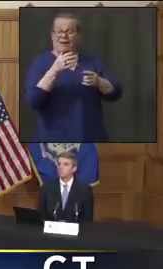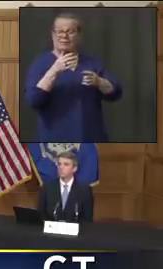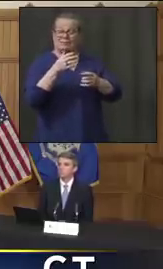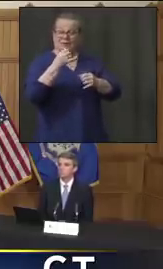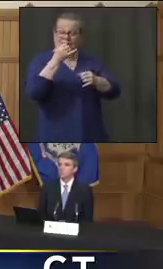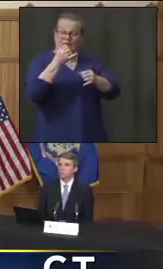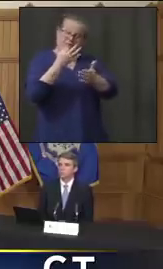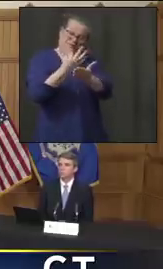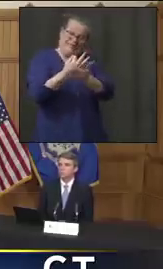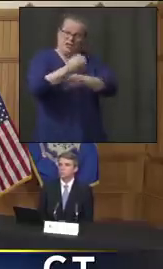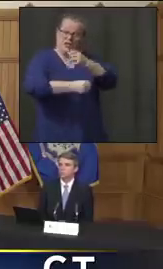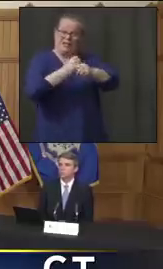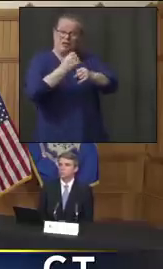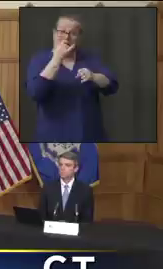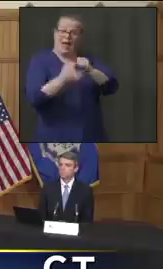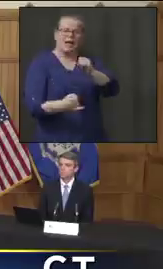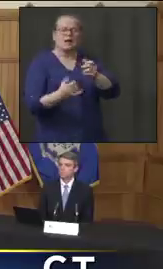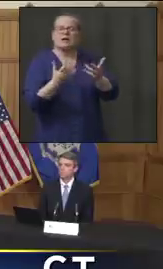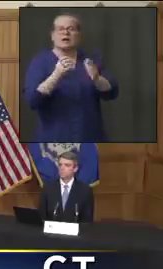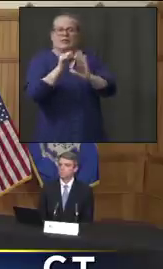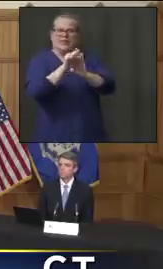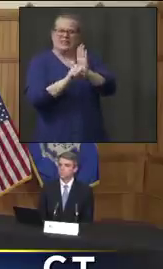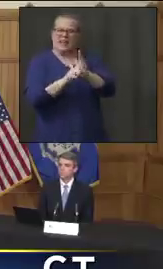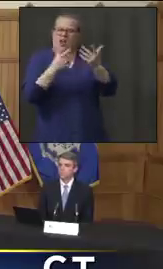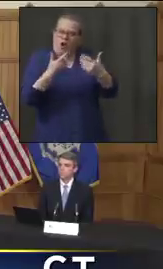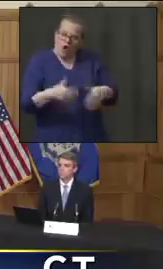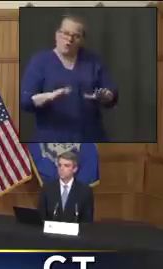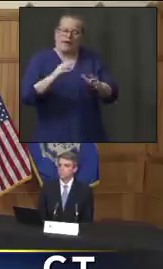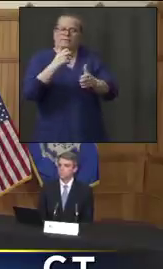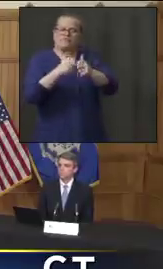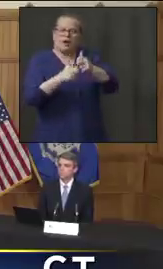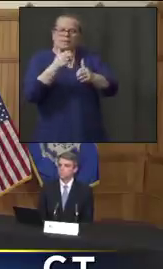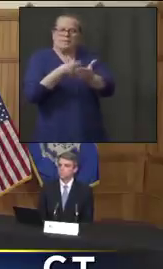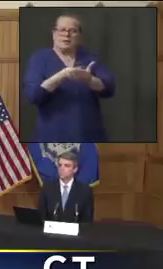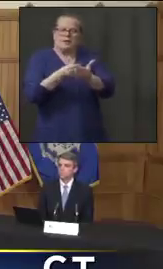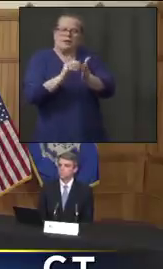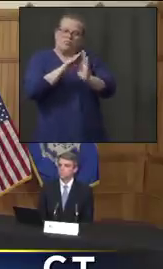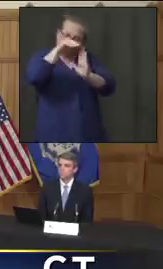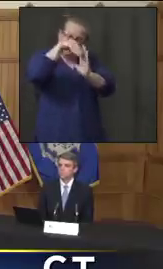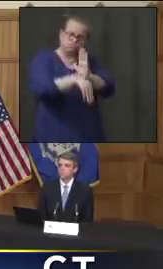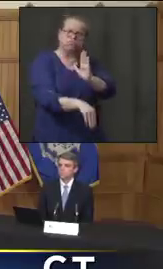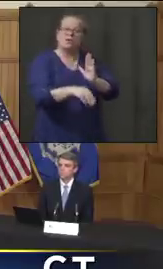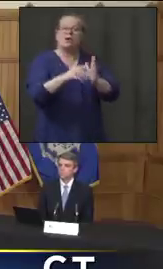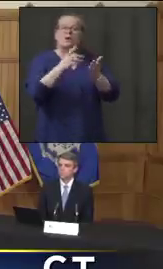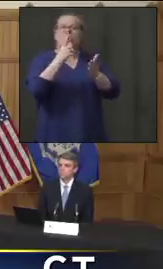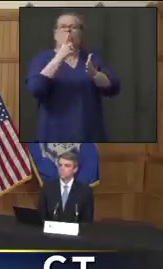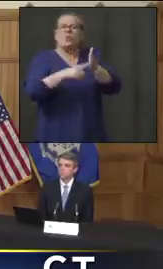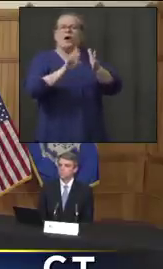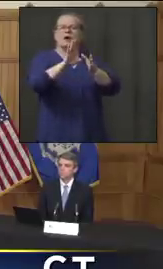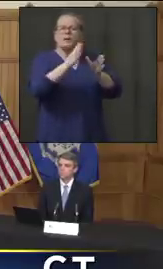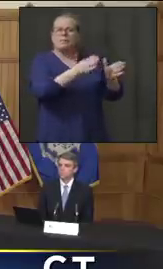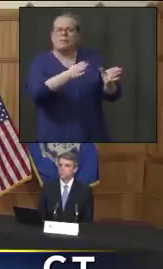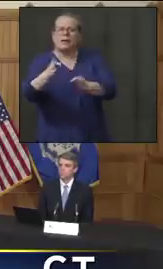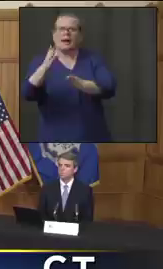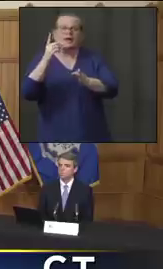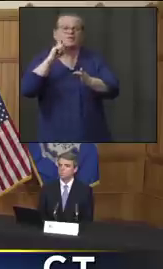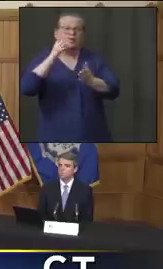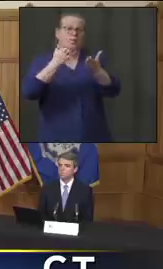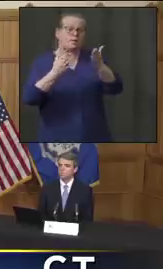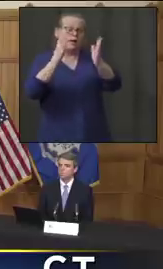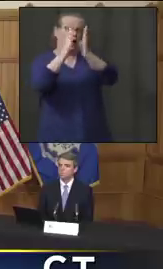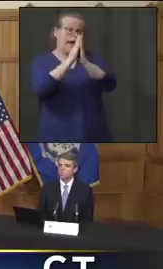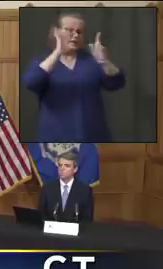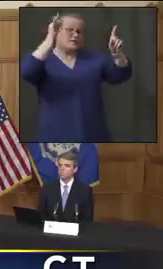challenges, plus the financial struggles during the COVID-19 era? Are there any plans to partner with the federal government for